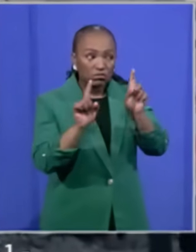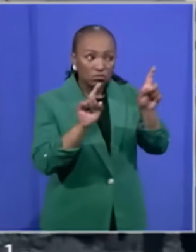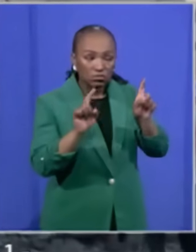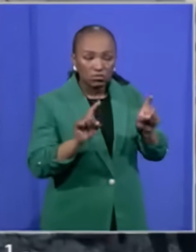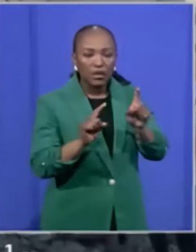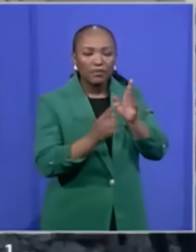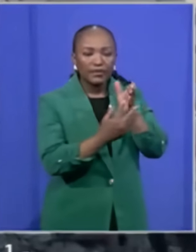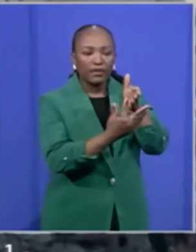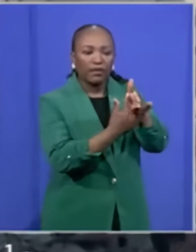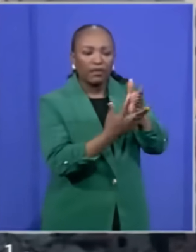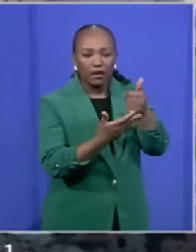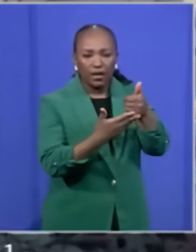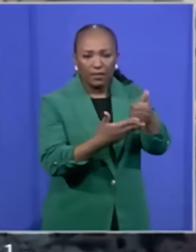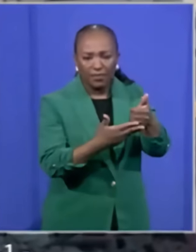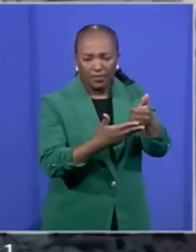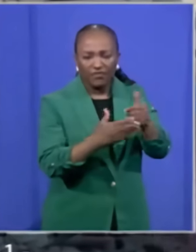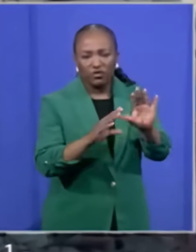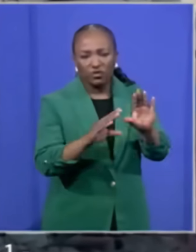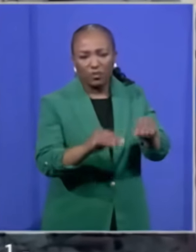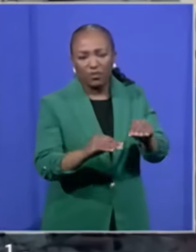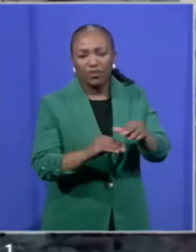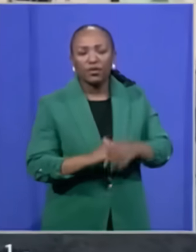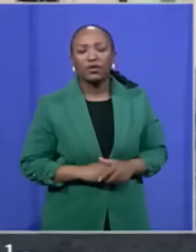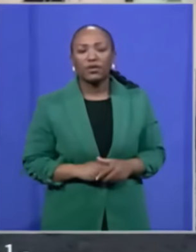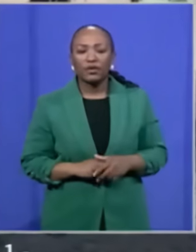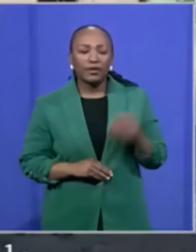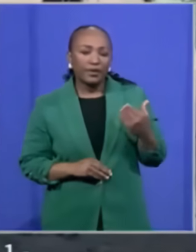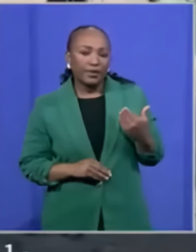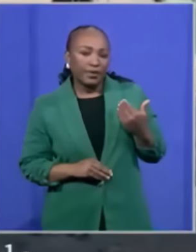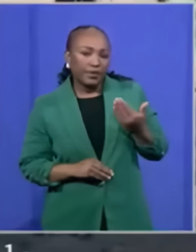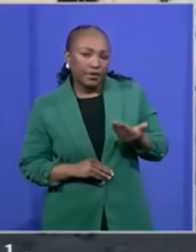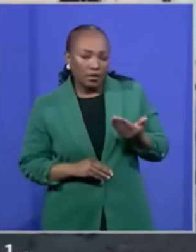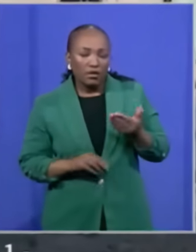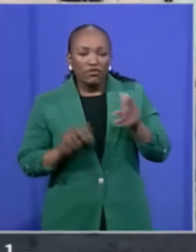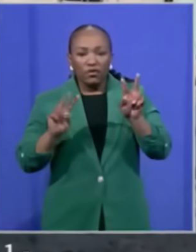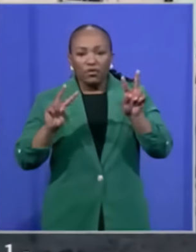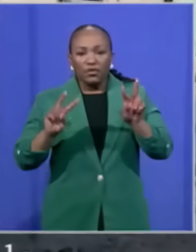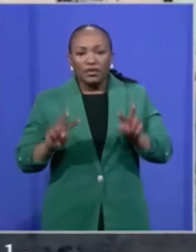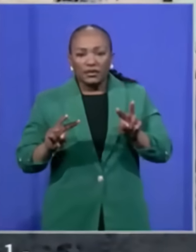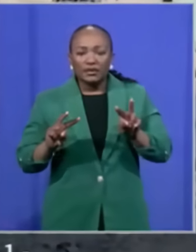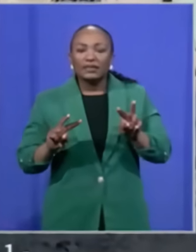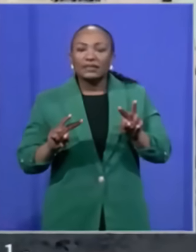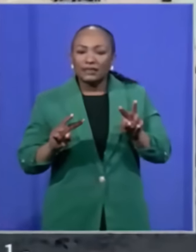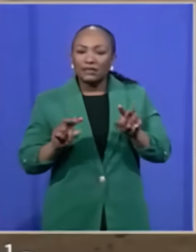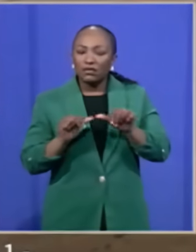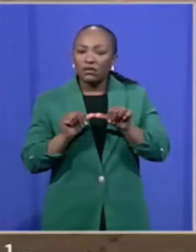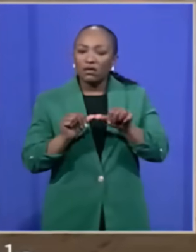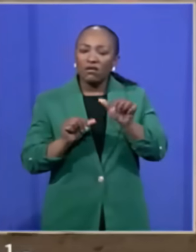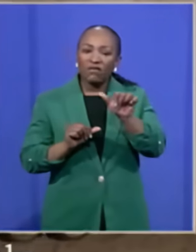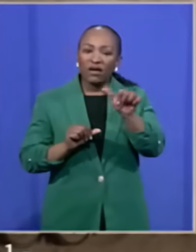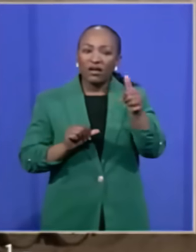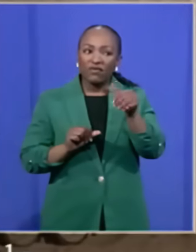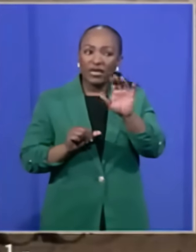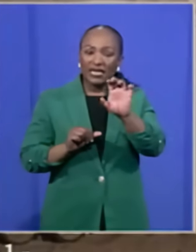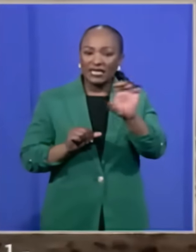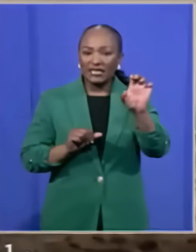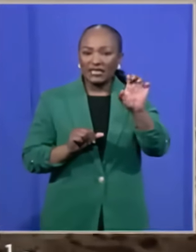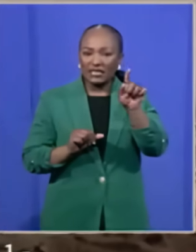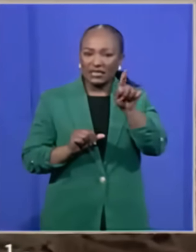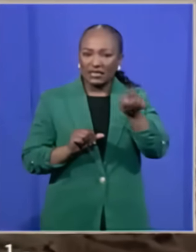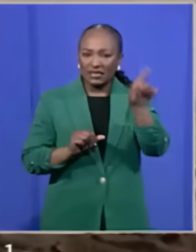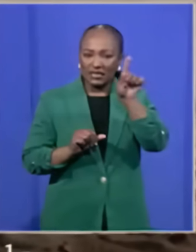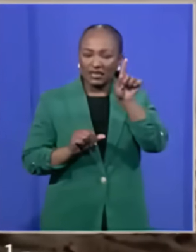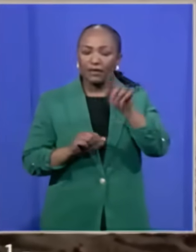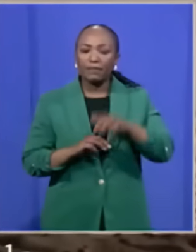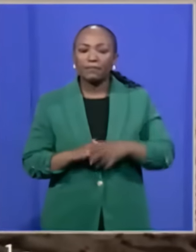actors. O betsa ama kabelo Afrika Borwa ho fihlelleng kgotso ntweng e ntseng e kupa dinaheng tse botjhabela bo hare.